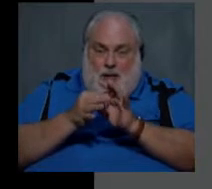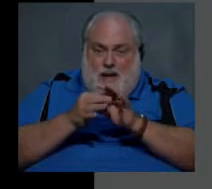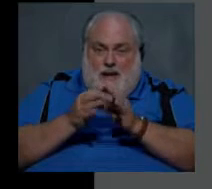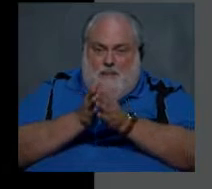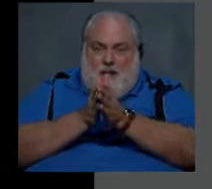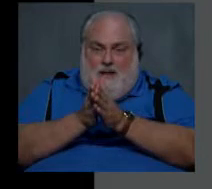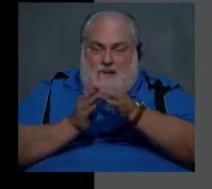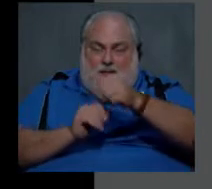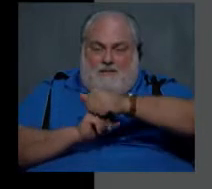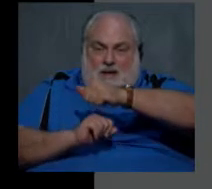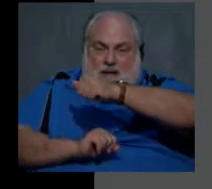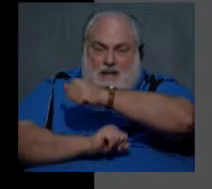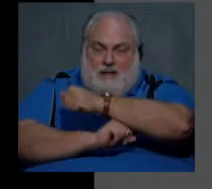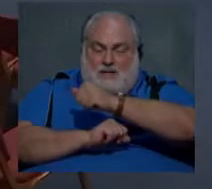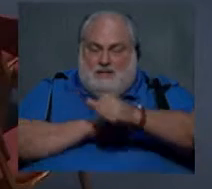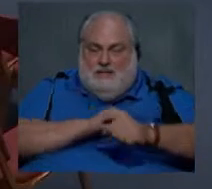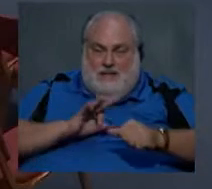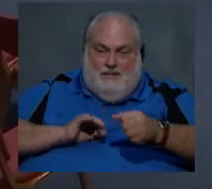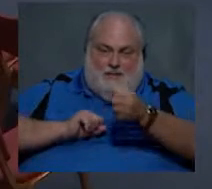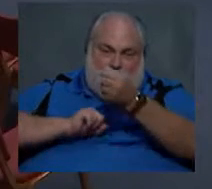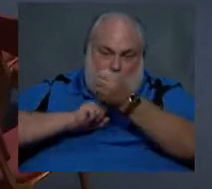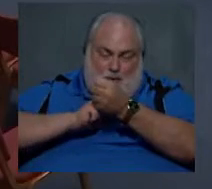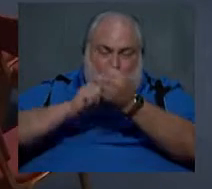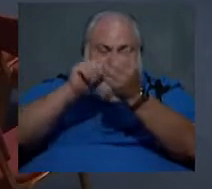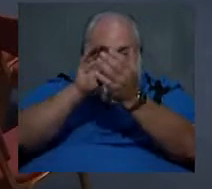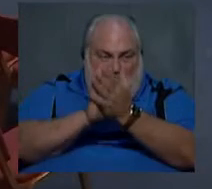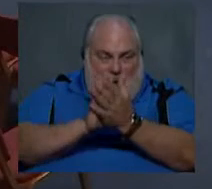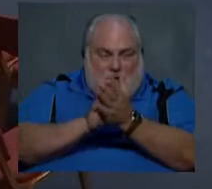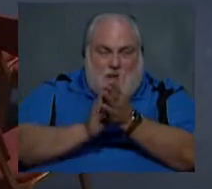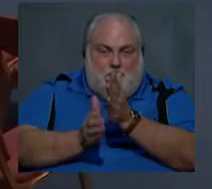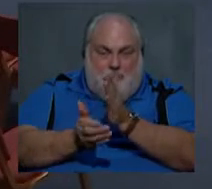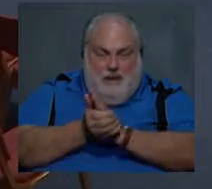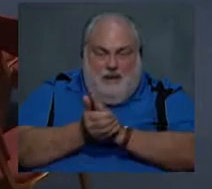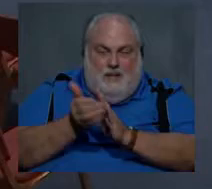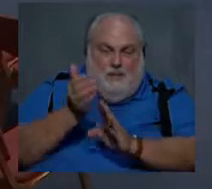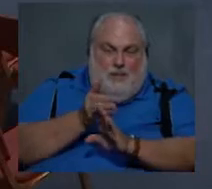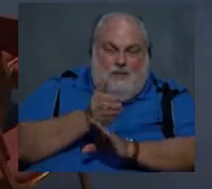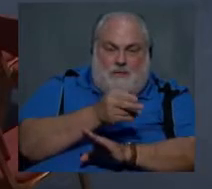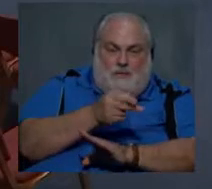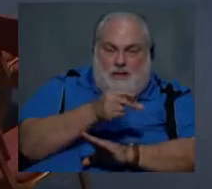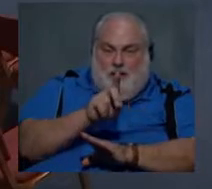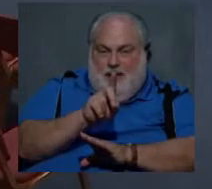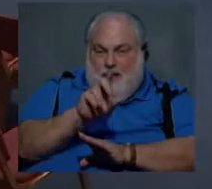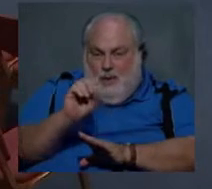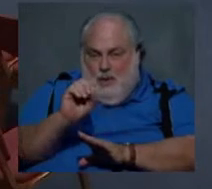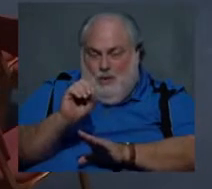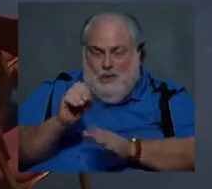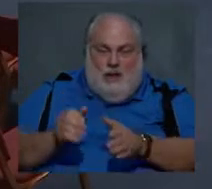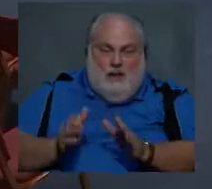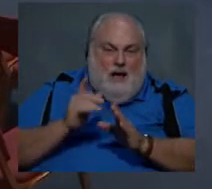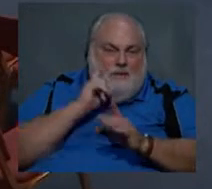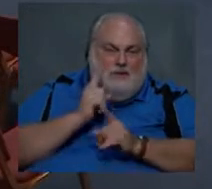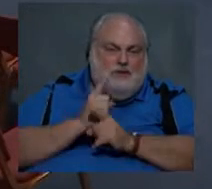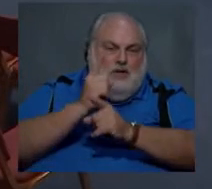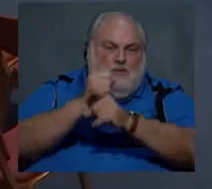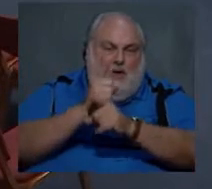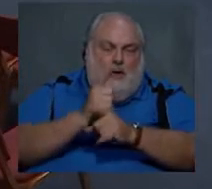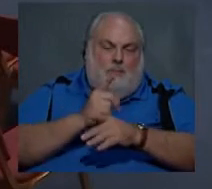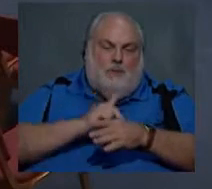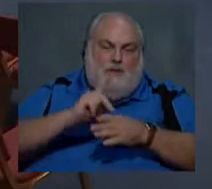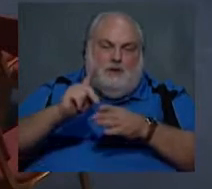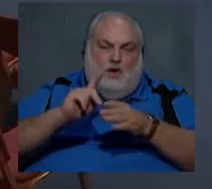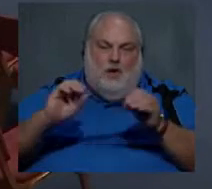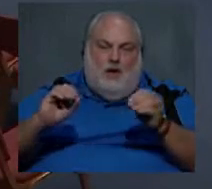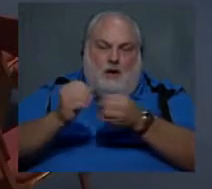Foundation. Staff is supportive of the applicant's request to amend the previously approved PDO to allow general and professional office